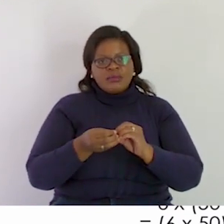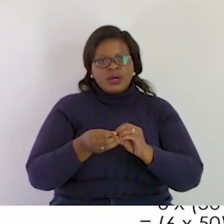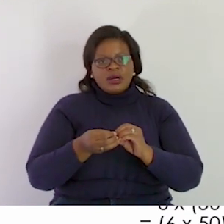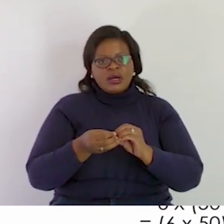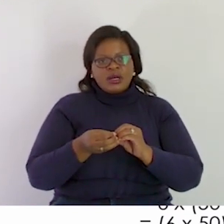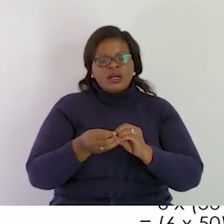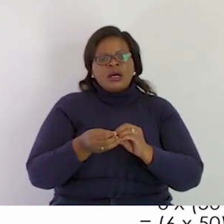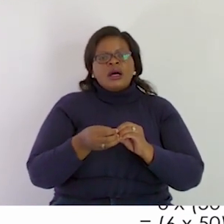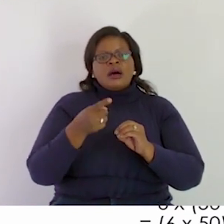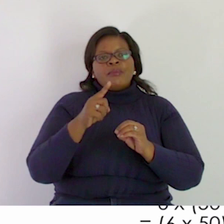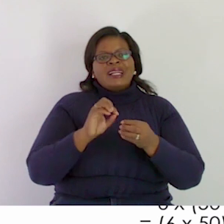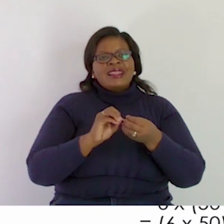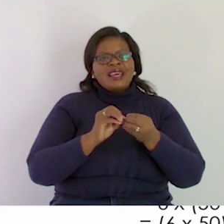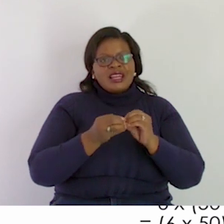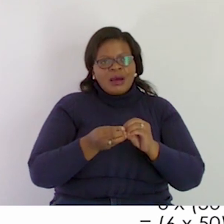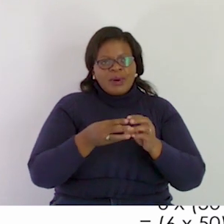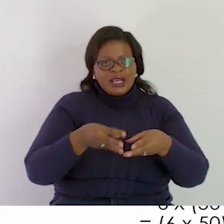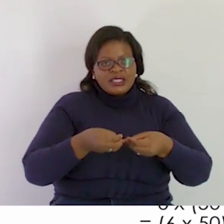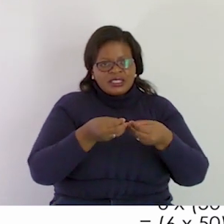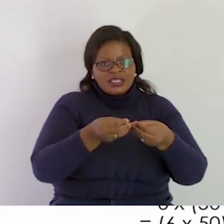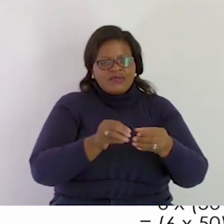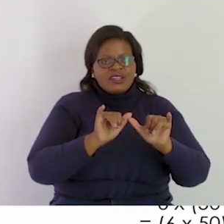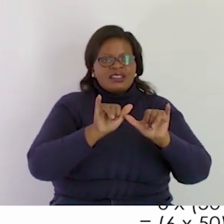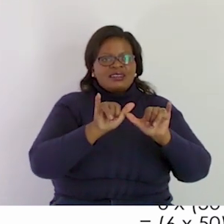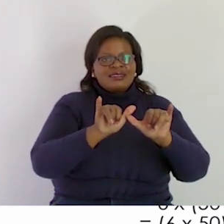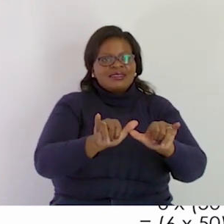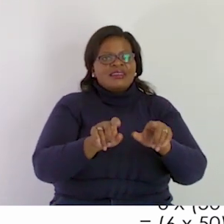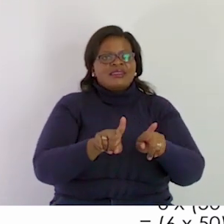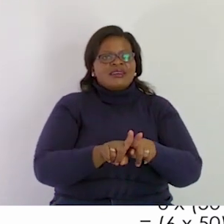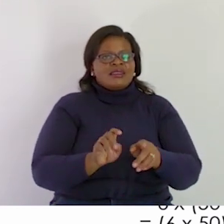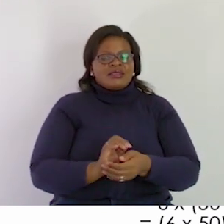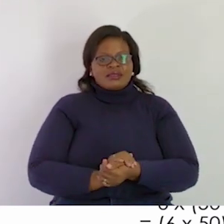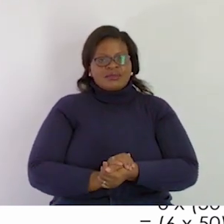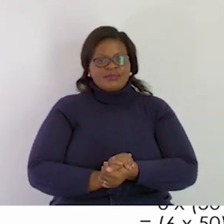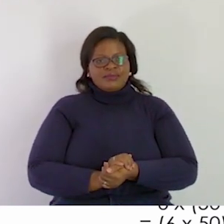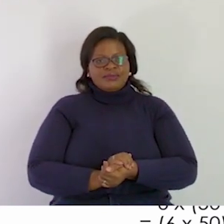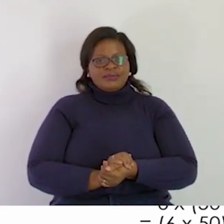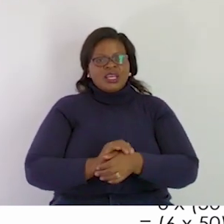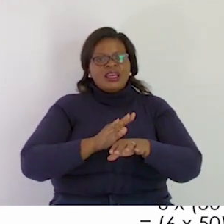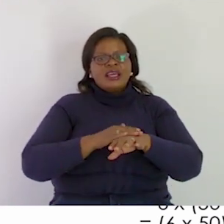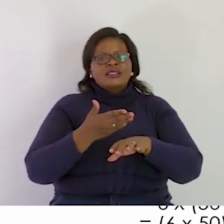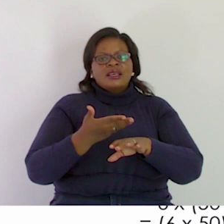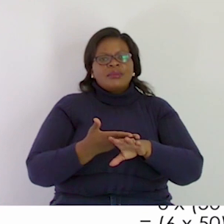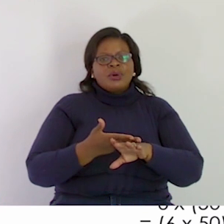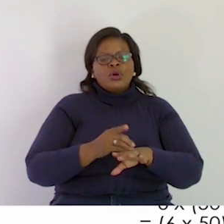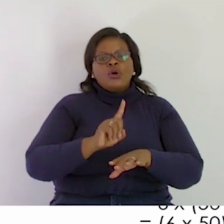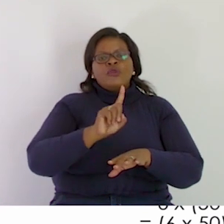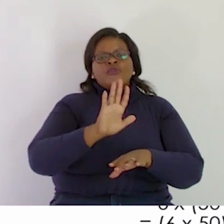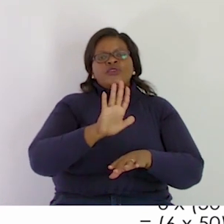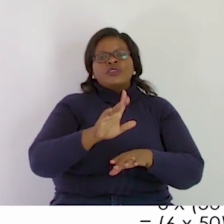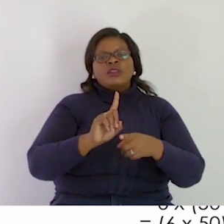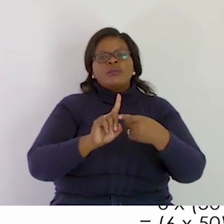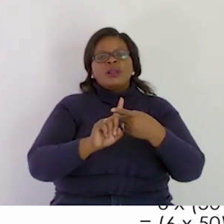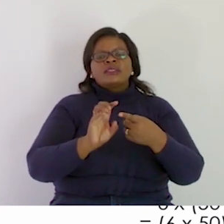original number. It stays the same. For example, 15 plus